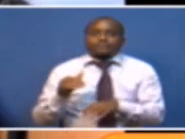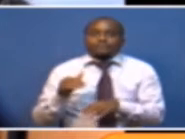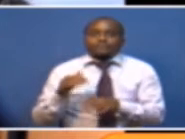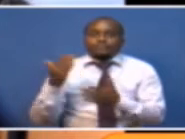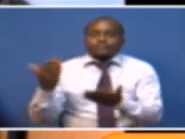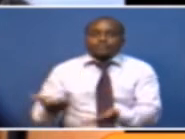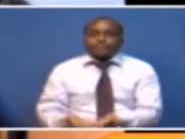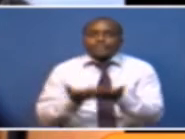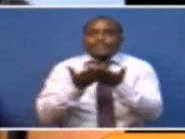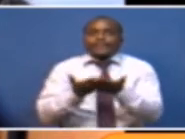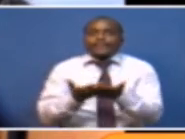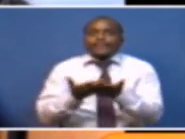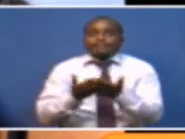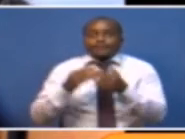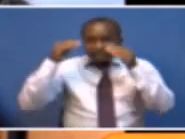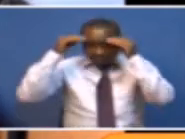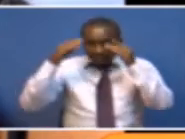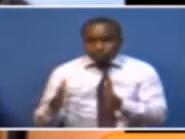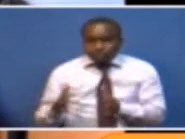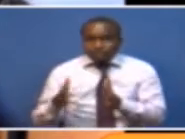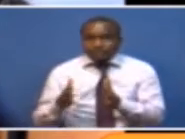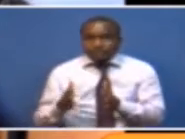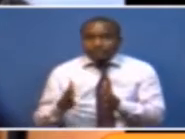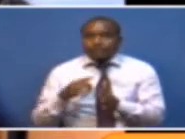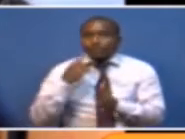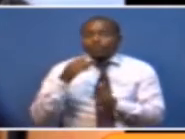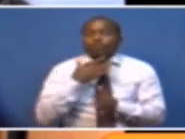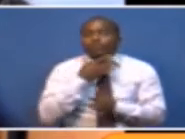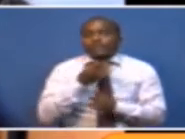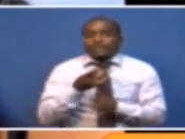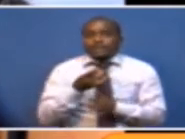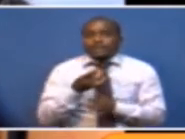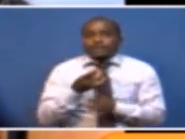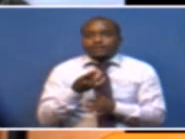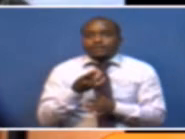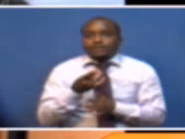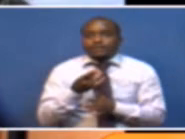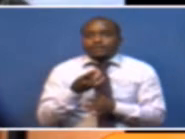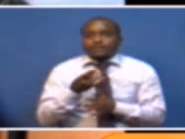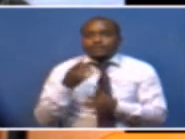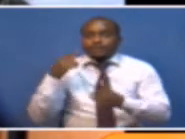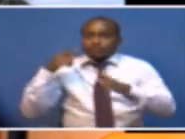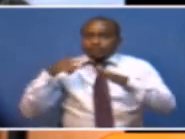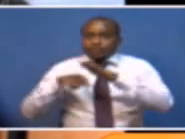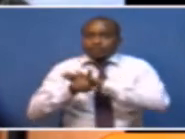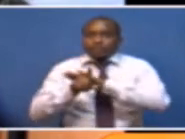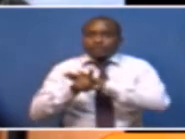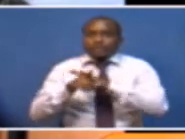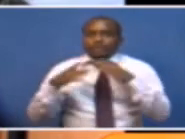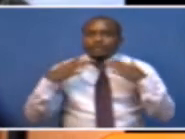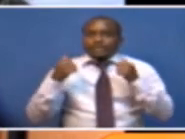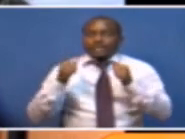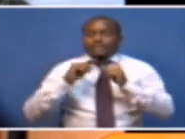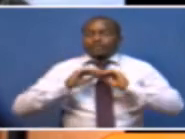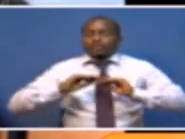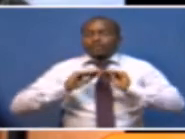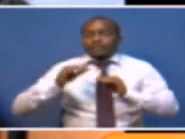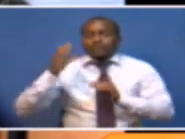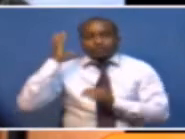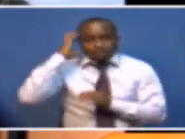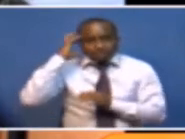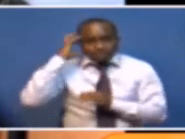helping those students who would like to enroll in health training colleges